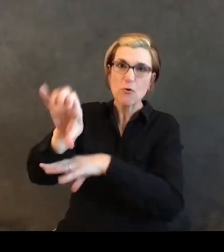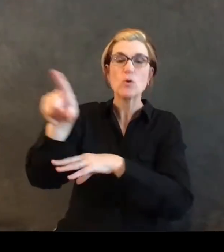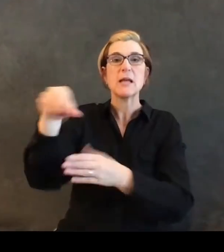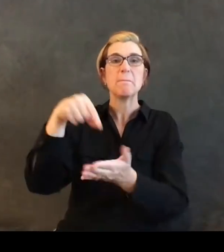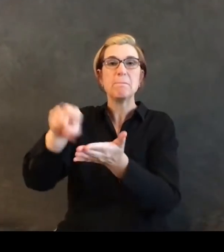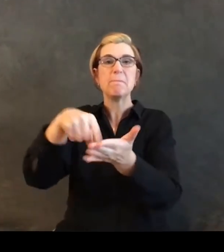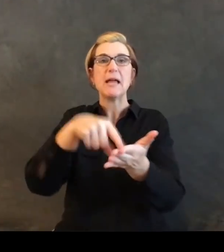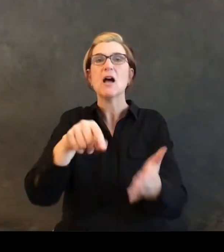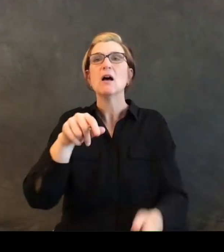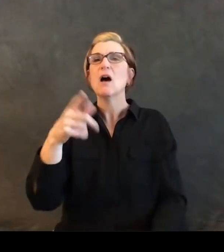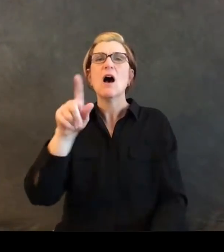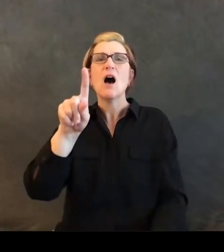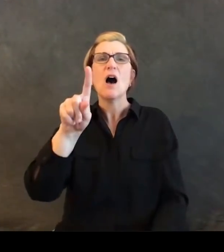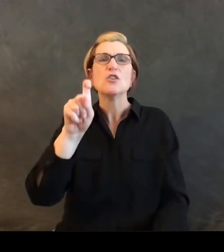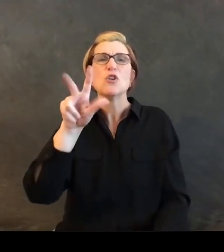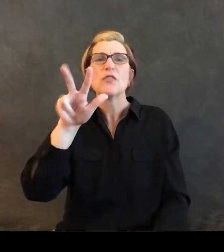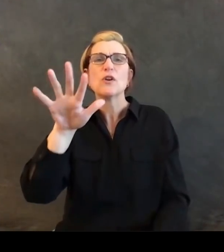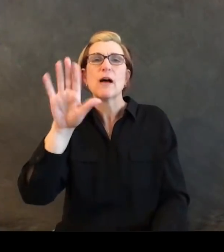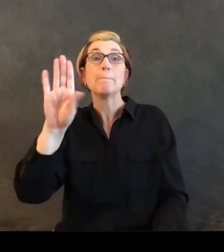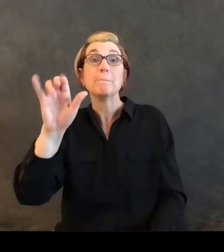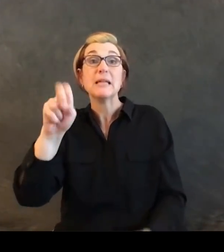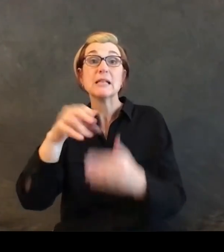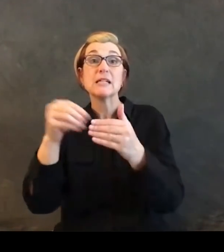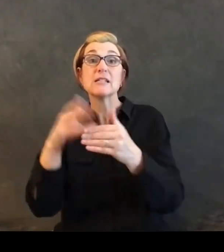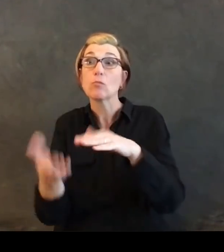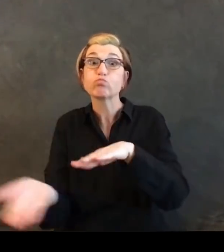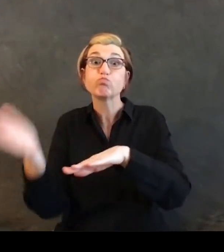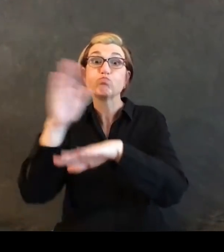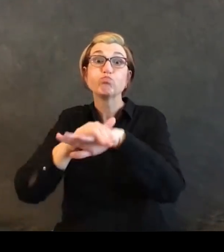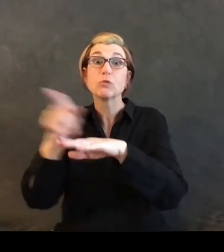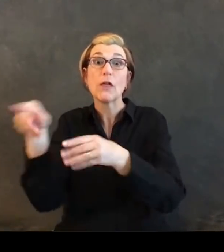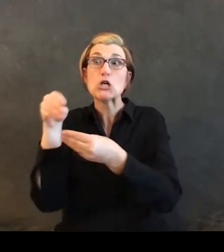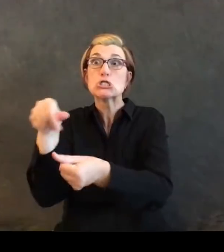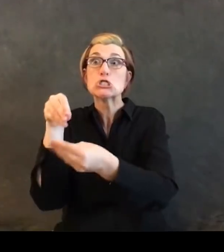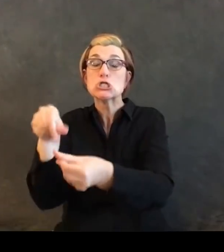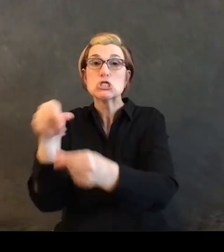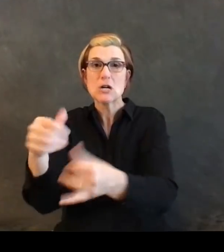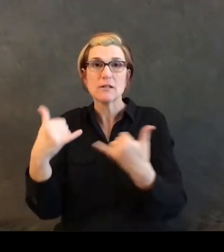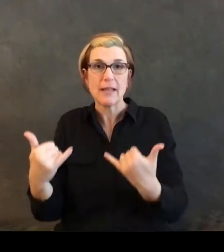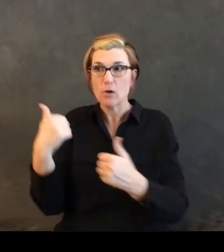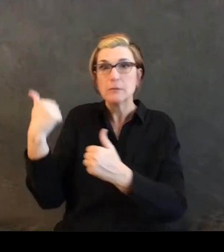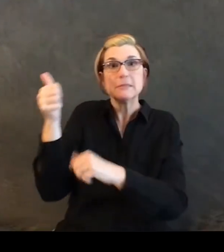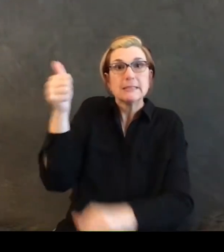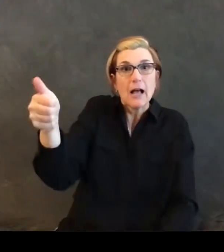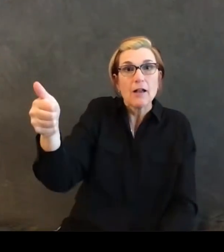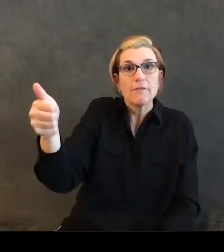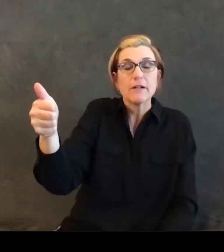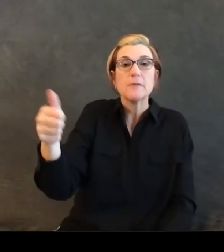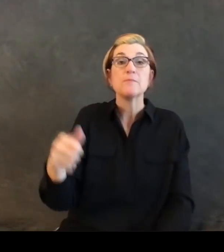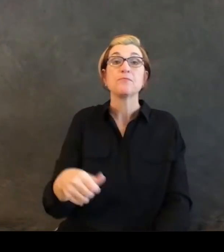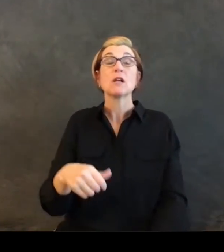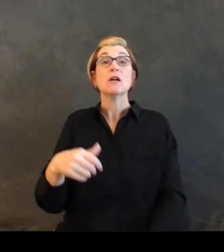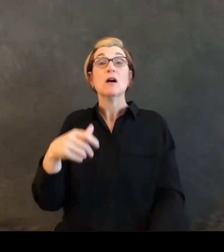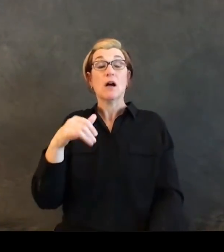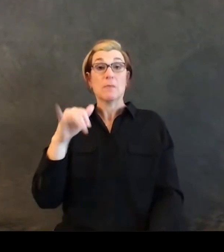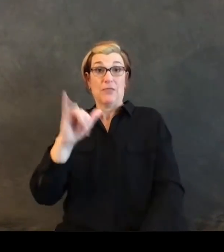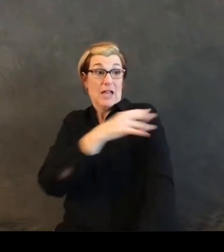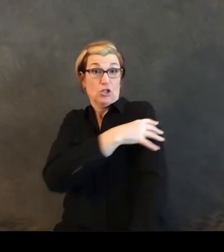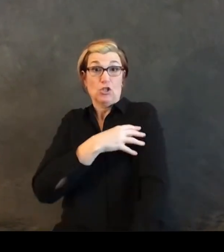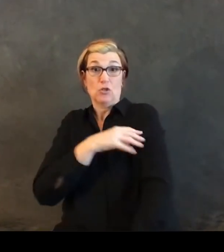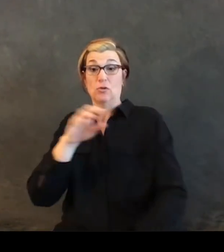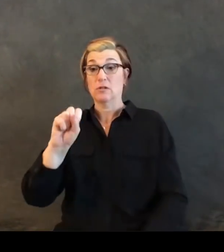$135 billion more. And then ultimately, Secretary General Stoltenberg, who I think you would